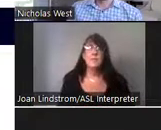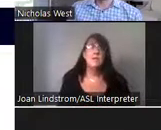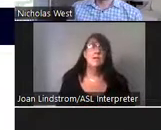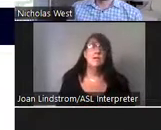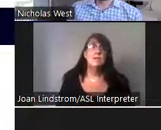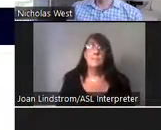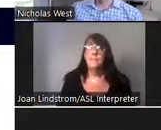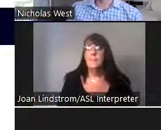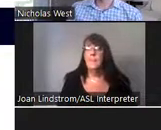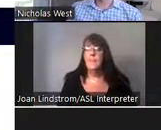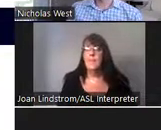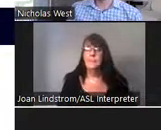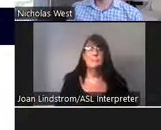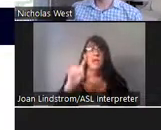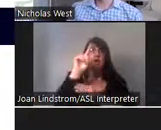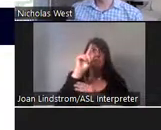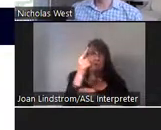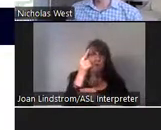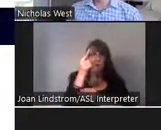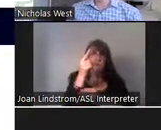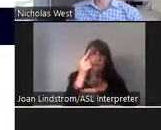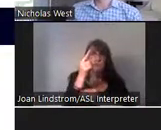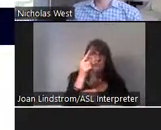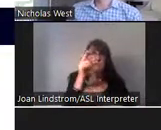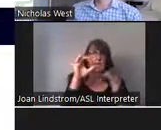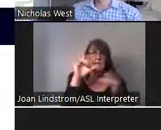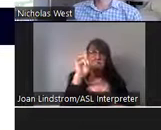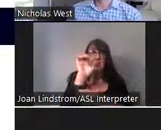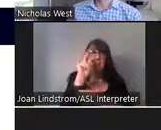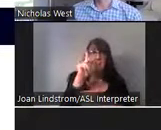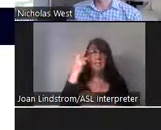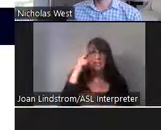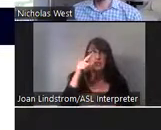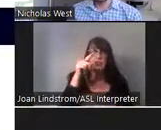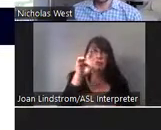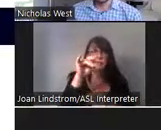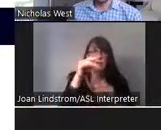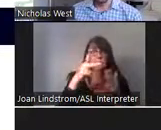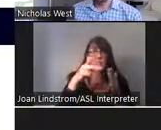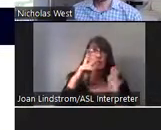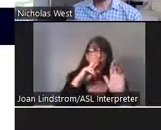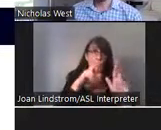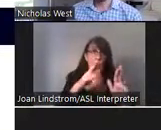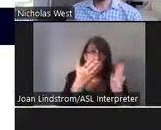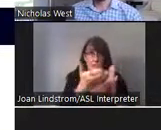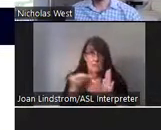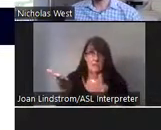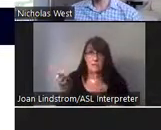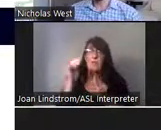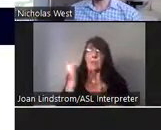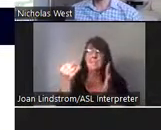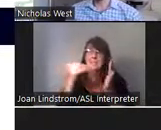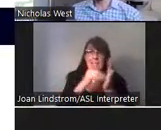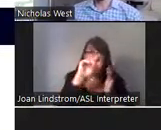So the first bullet on this slide gives a link to the FAR case report, Federal Acquisition Regulation Report. That's again in that